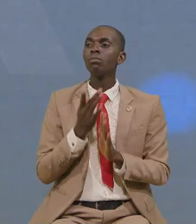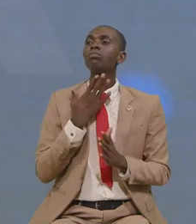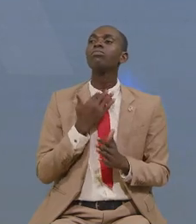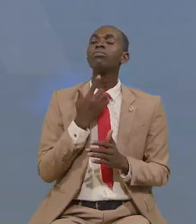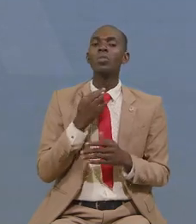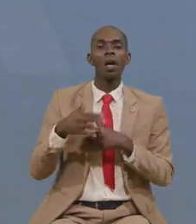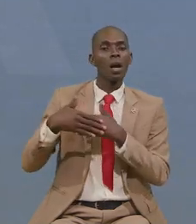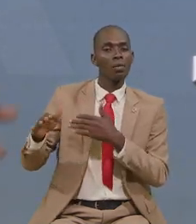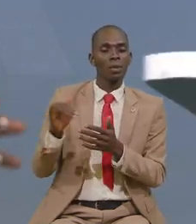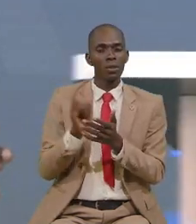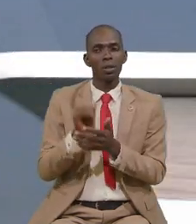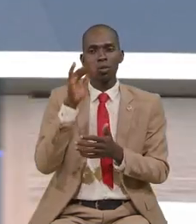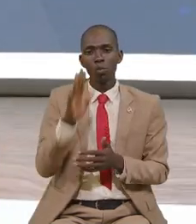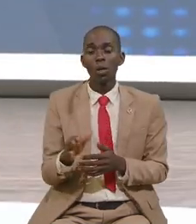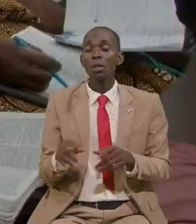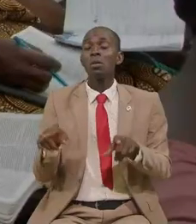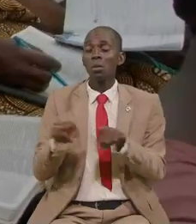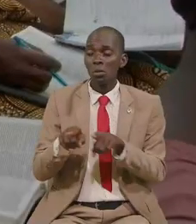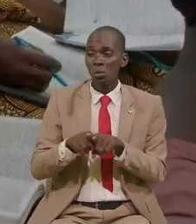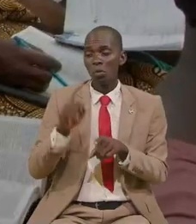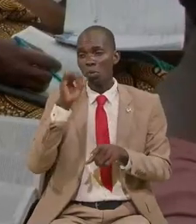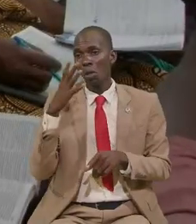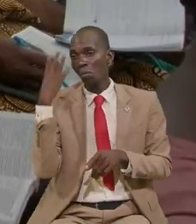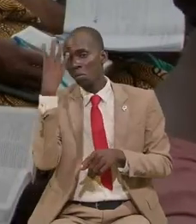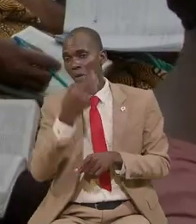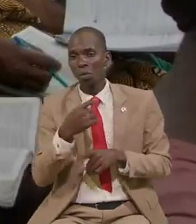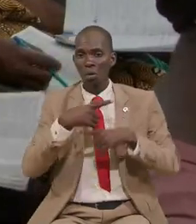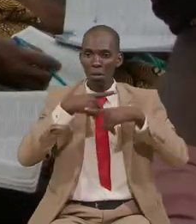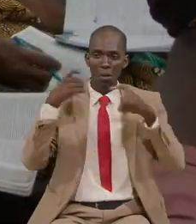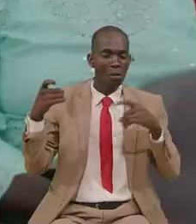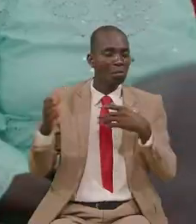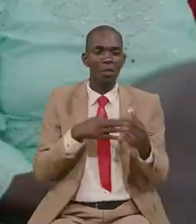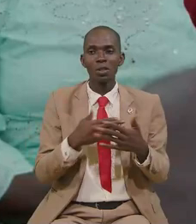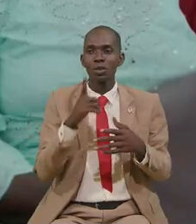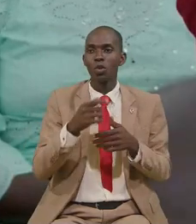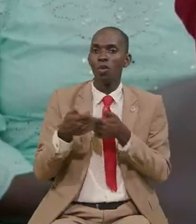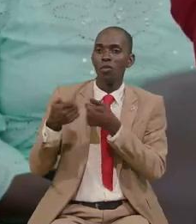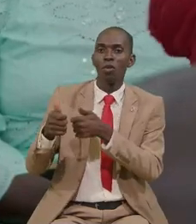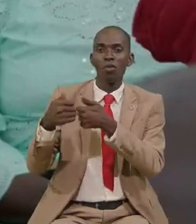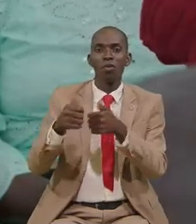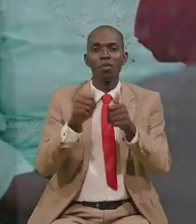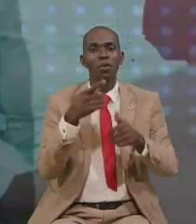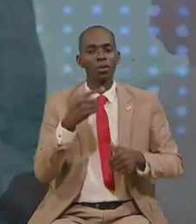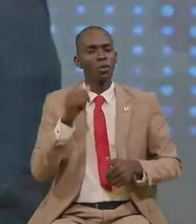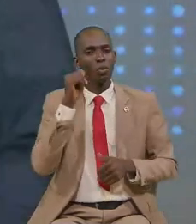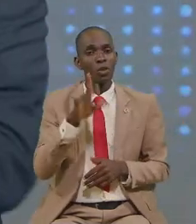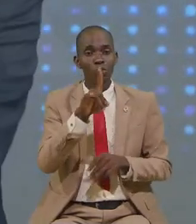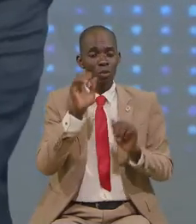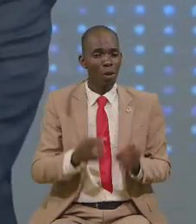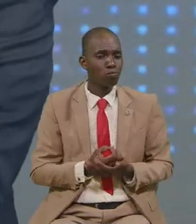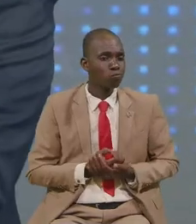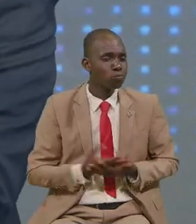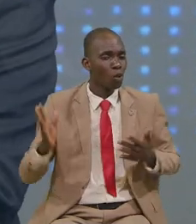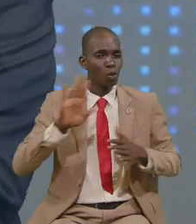the ugly ones. They look beautiful to you, and you're running after them, and you can spend all your salary